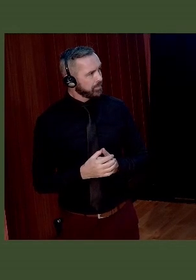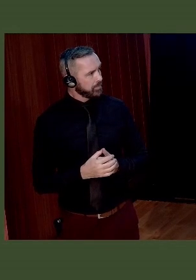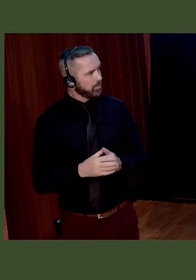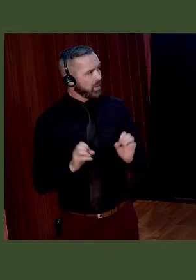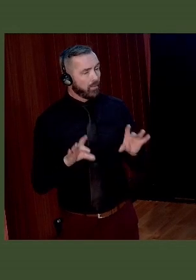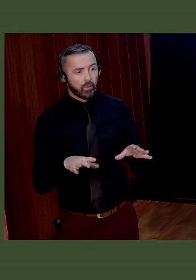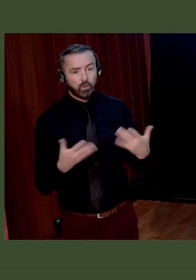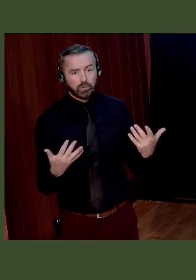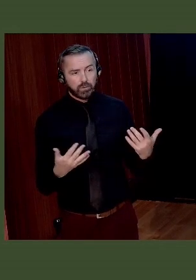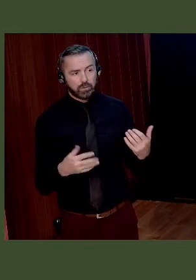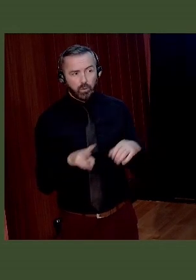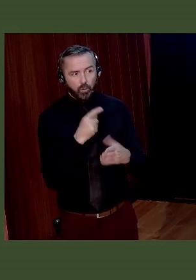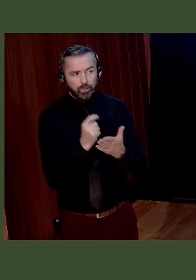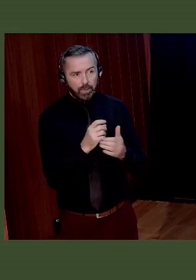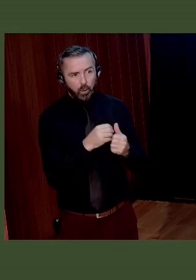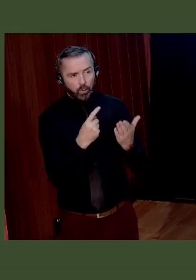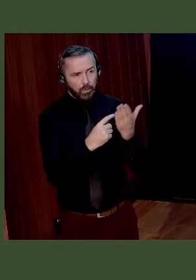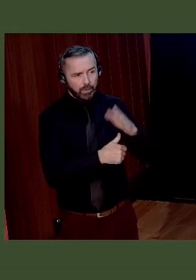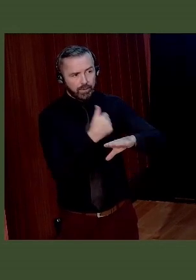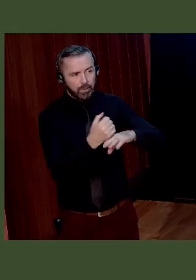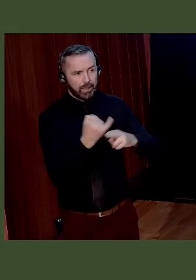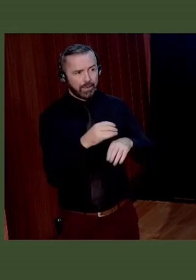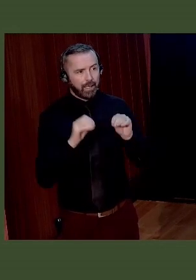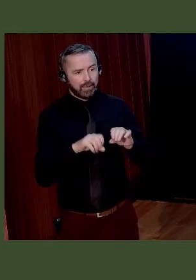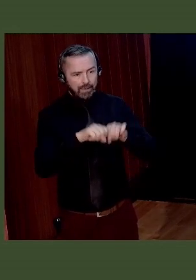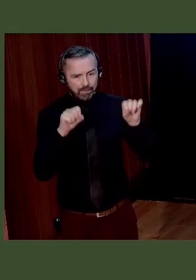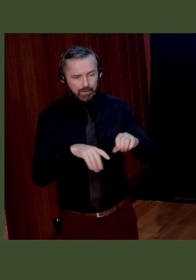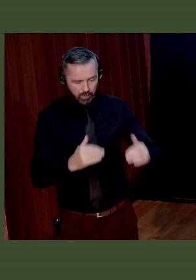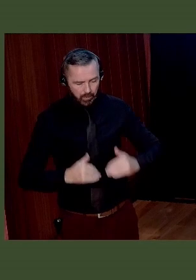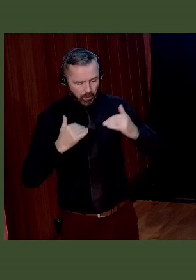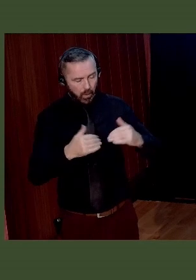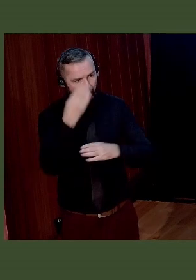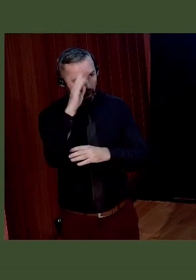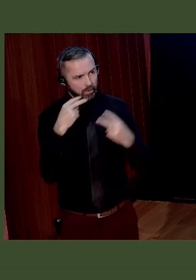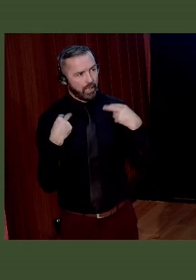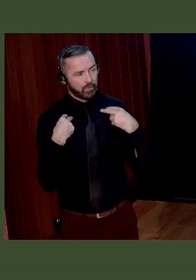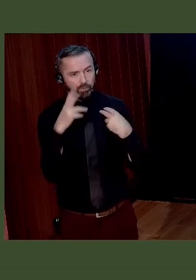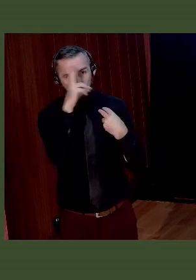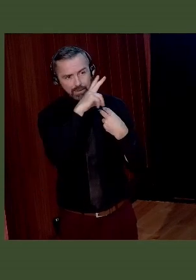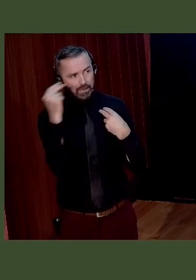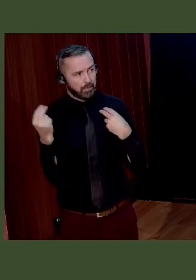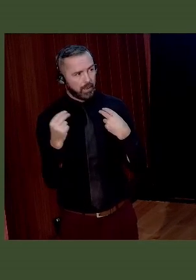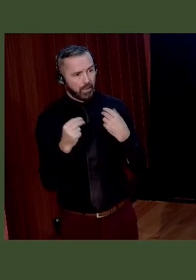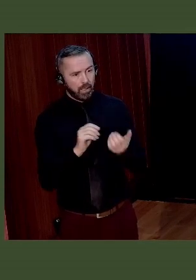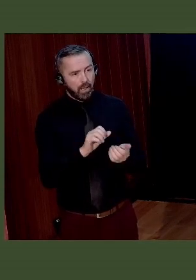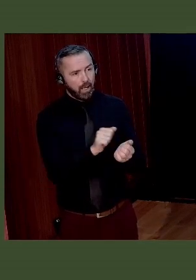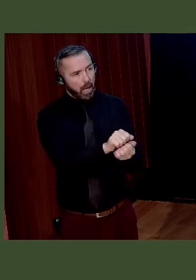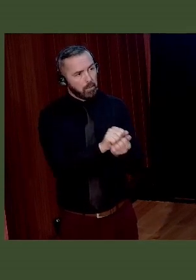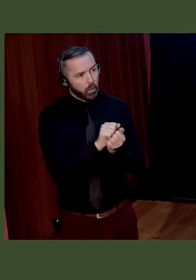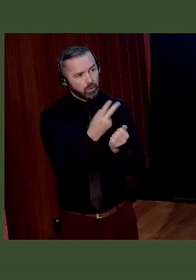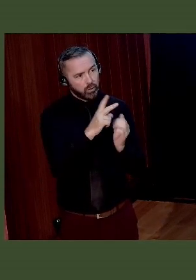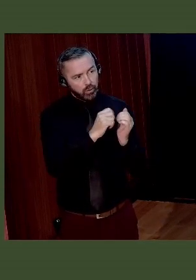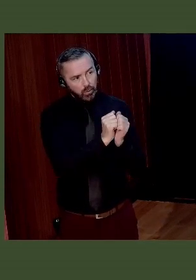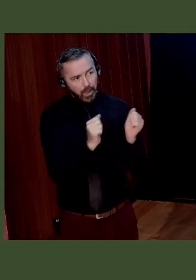Of course, over time, other policies were implemented in the education system in order to promote the Irish language. For example, a bonus of £2 was